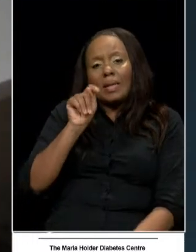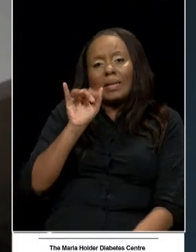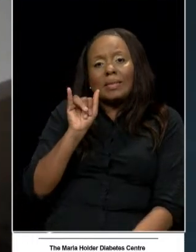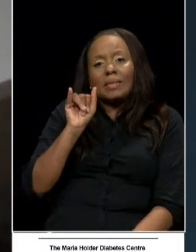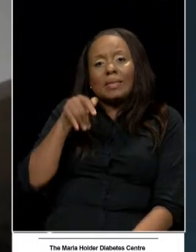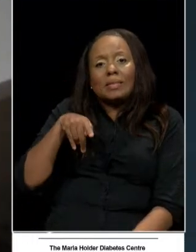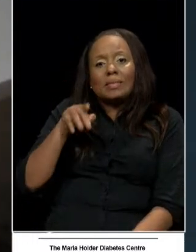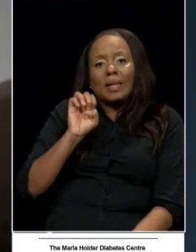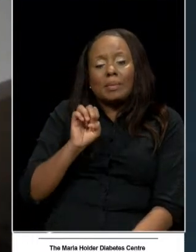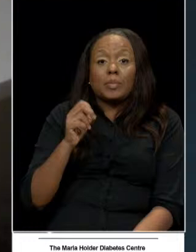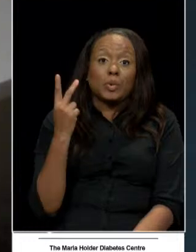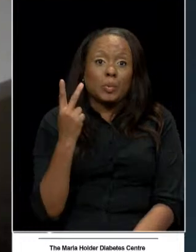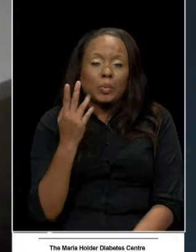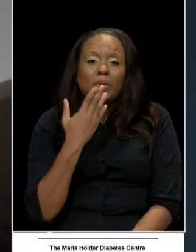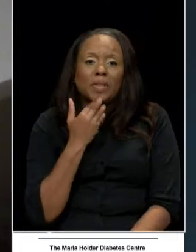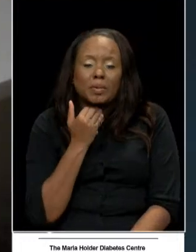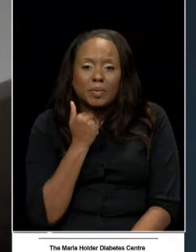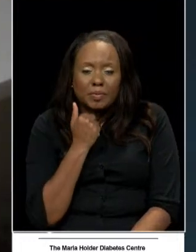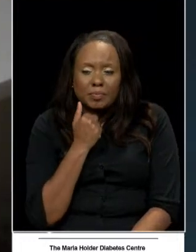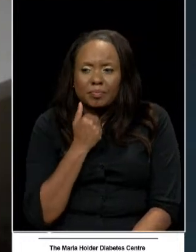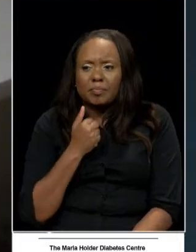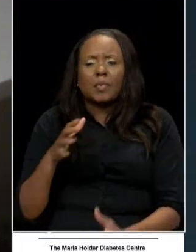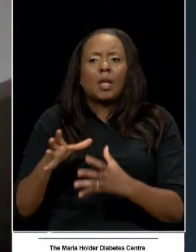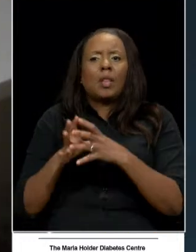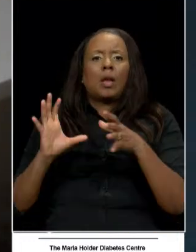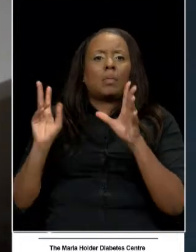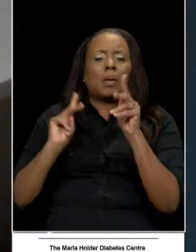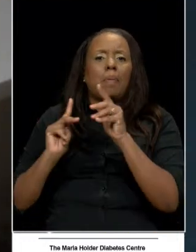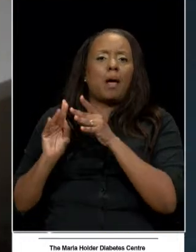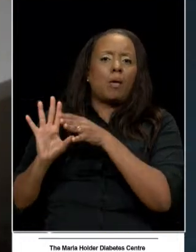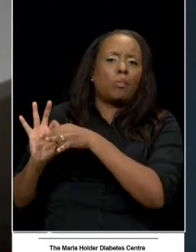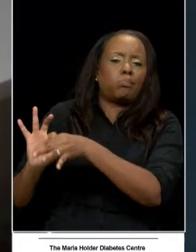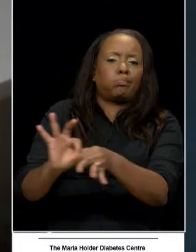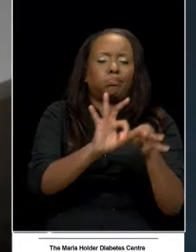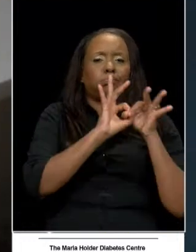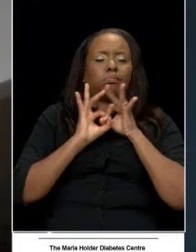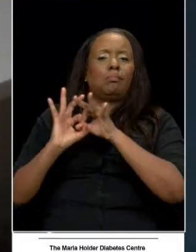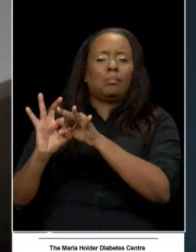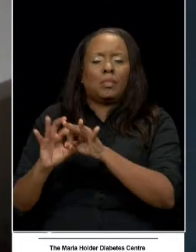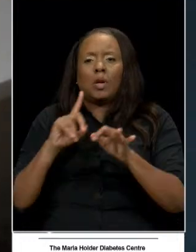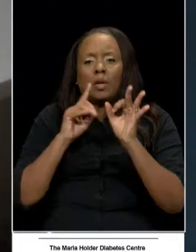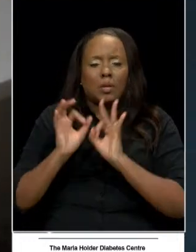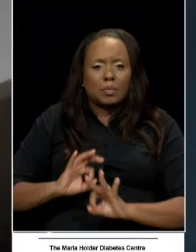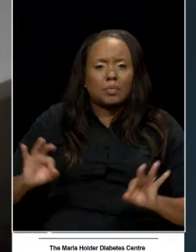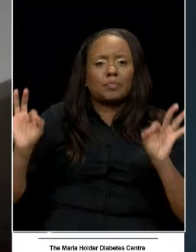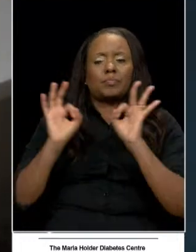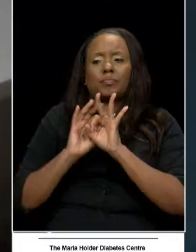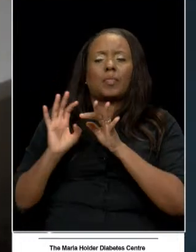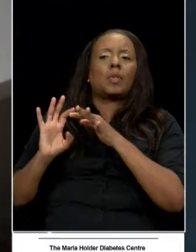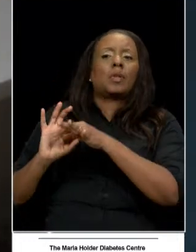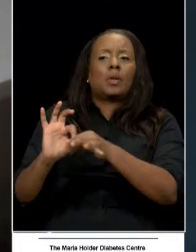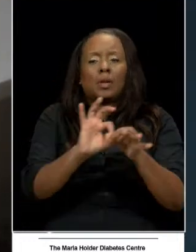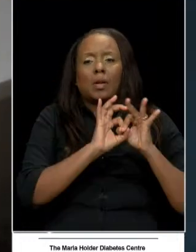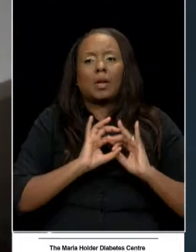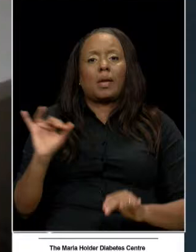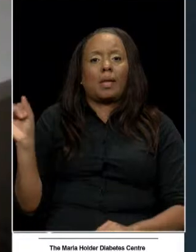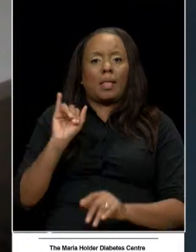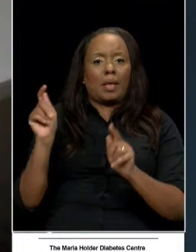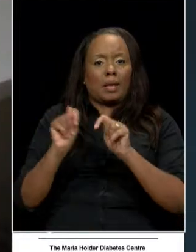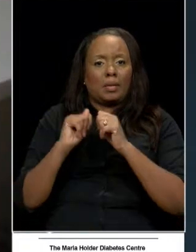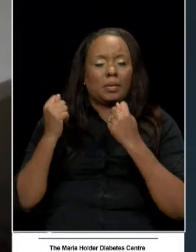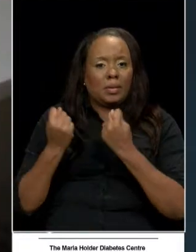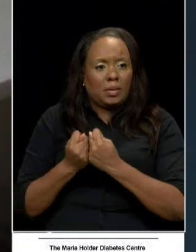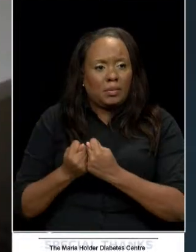So, with the joint efforts, and I think that's the key thing, it's actually coming together as a team and